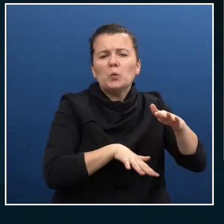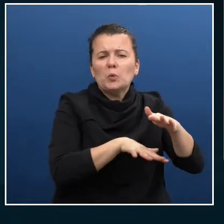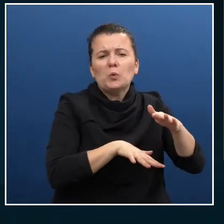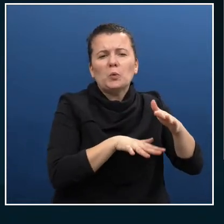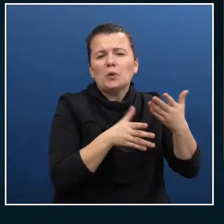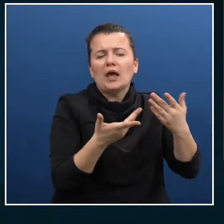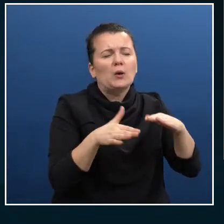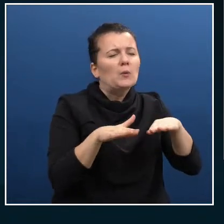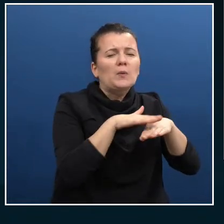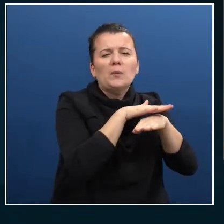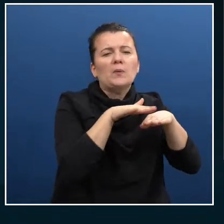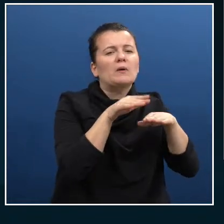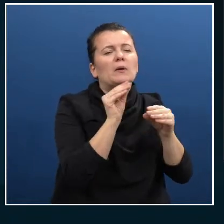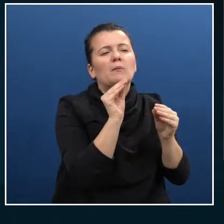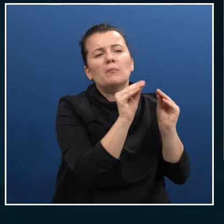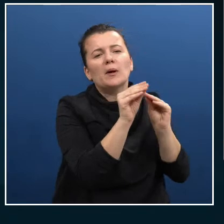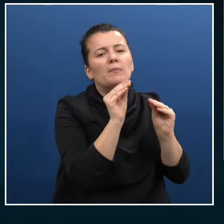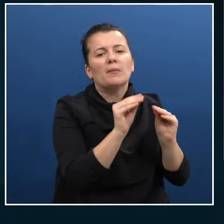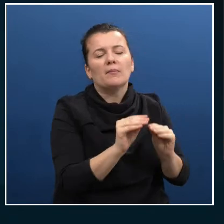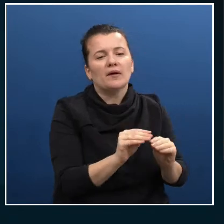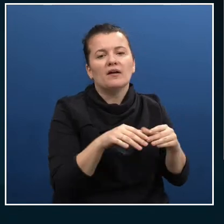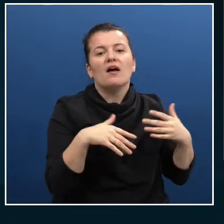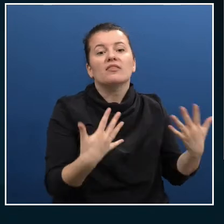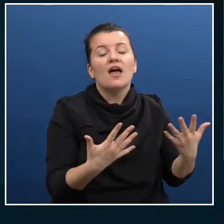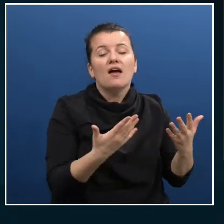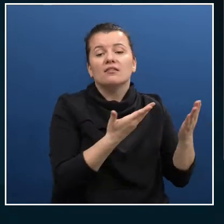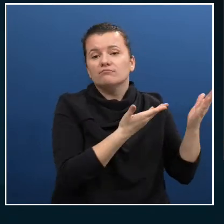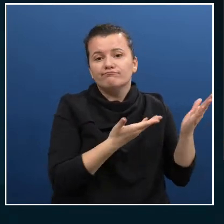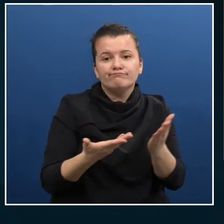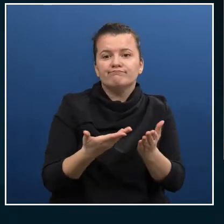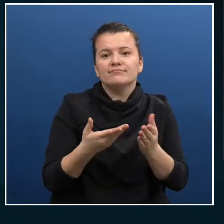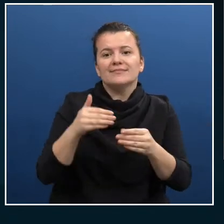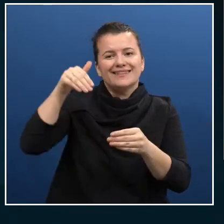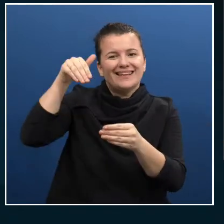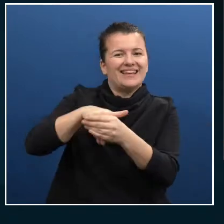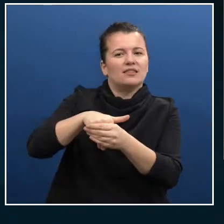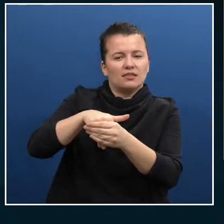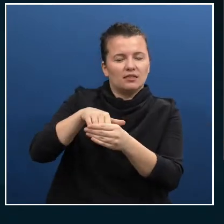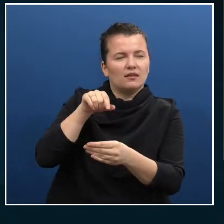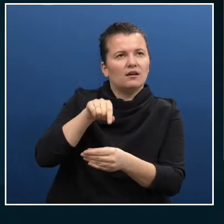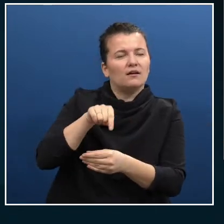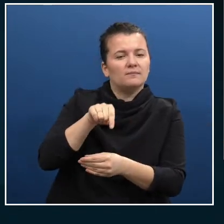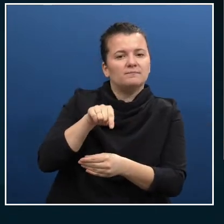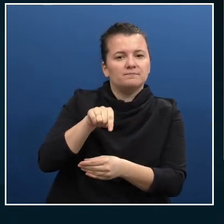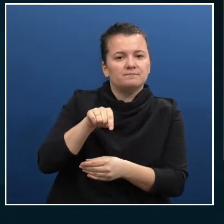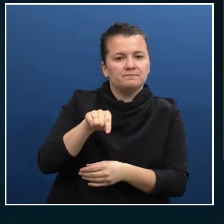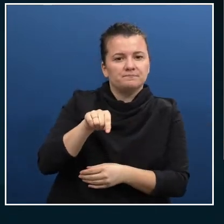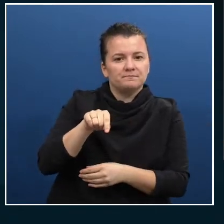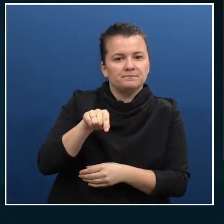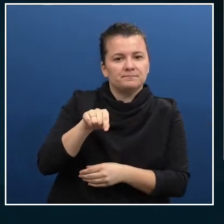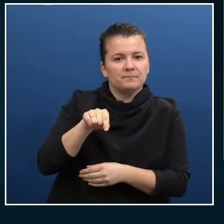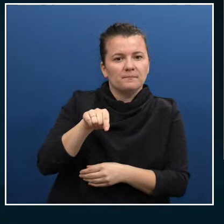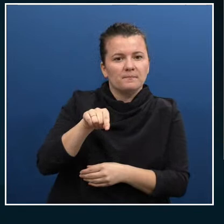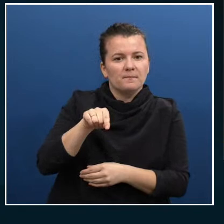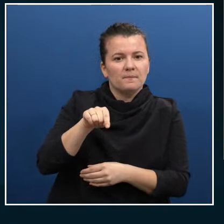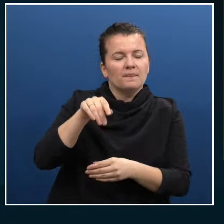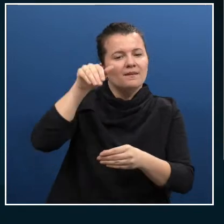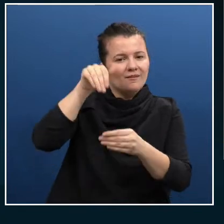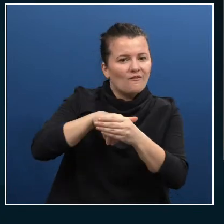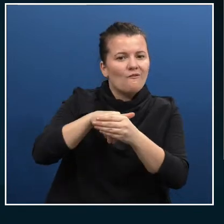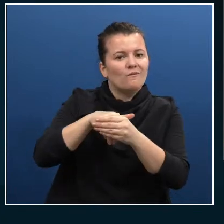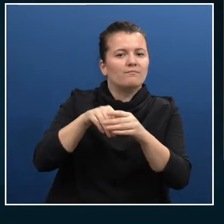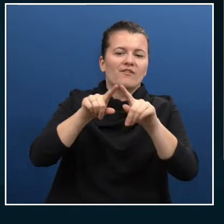you run a server, it's rendered into a folder with all